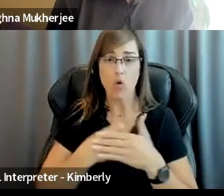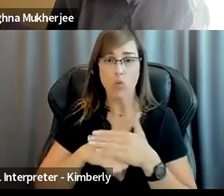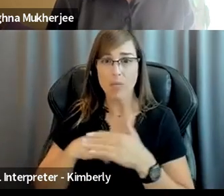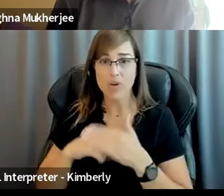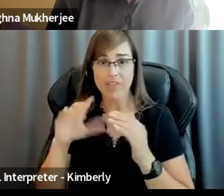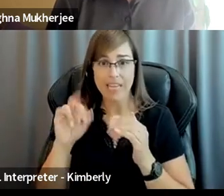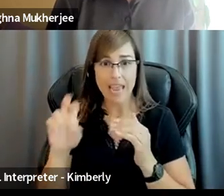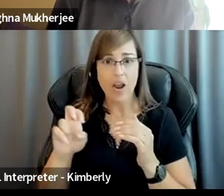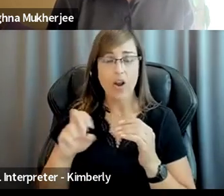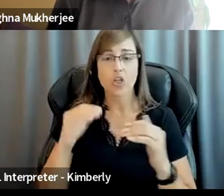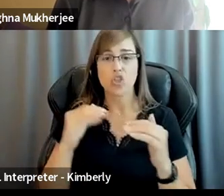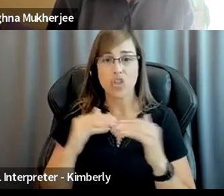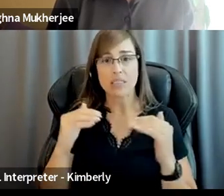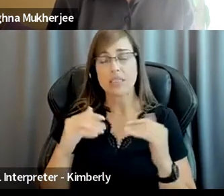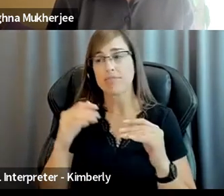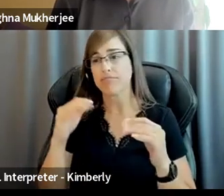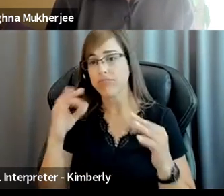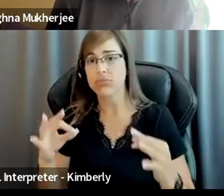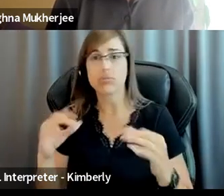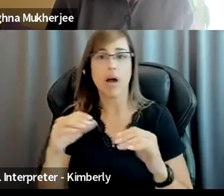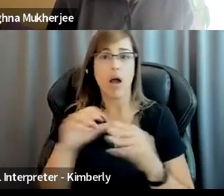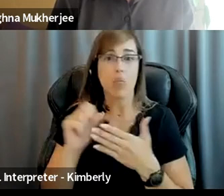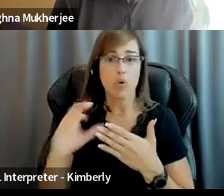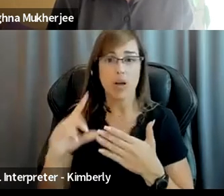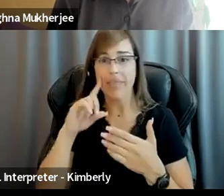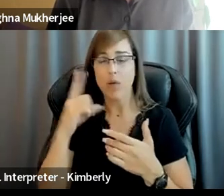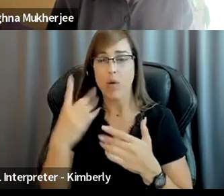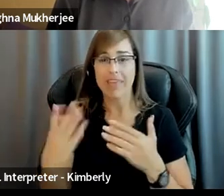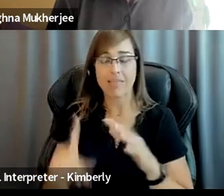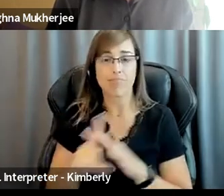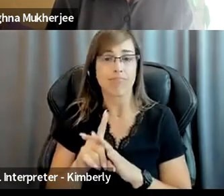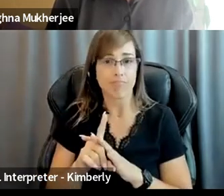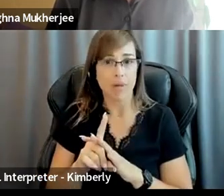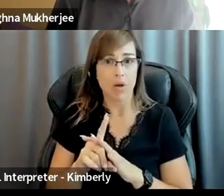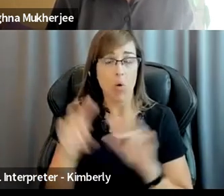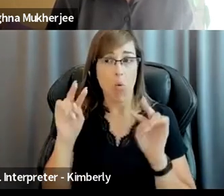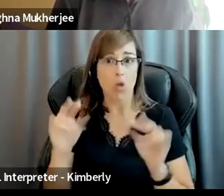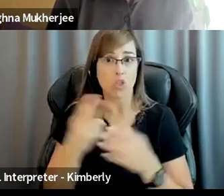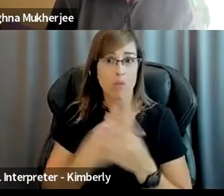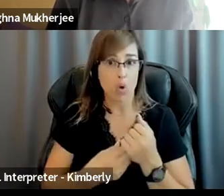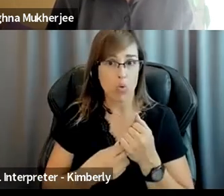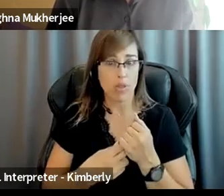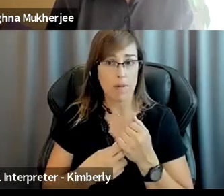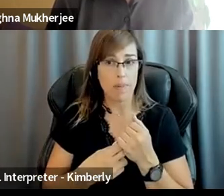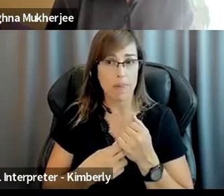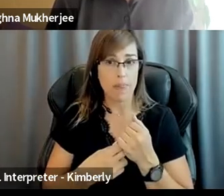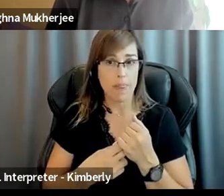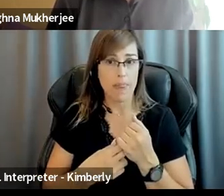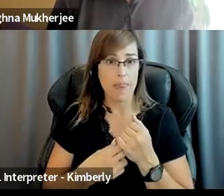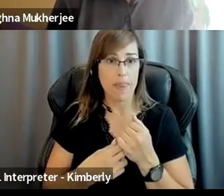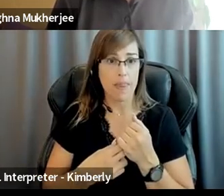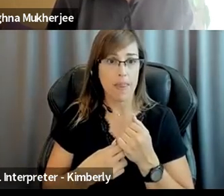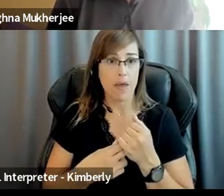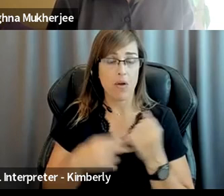justice, and abortion. I think one of the things that stood out to me when watching both of your presentations was in terms